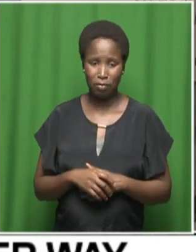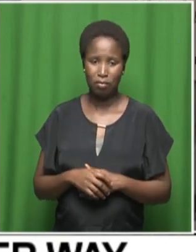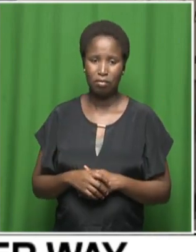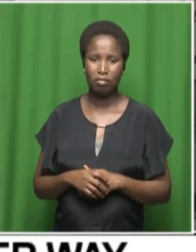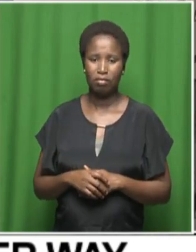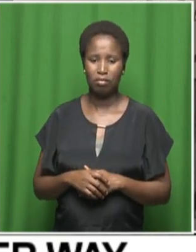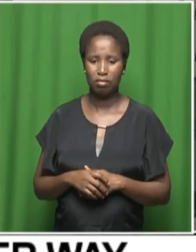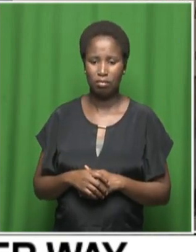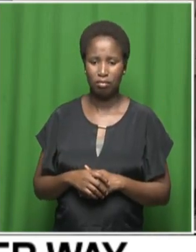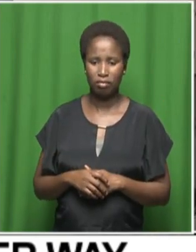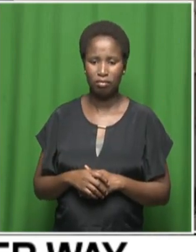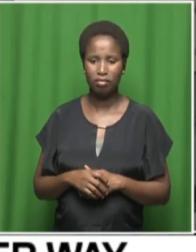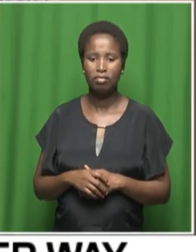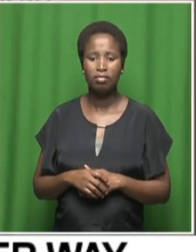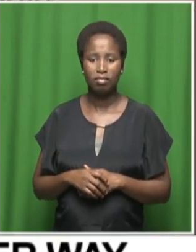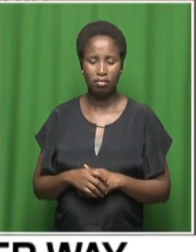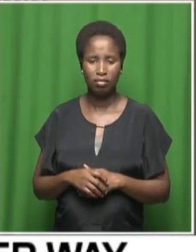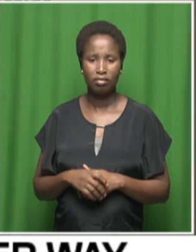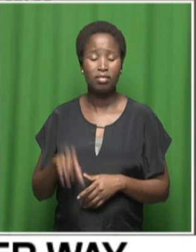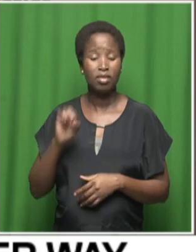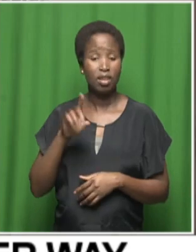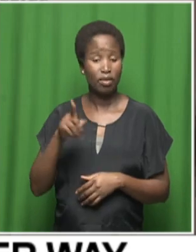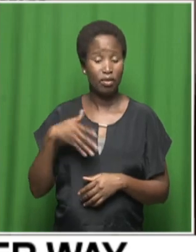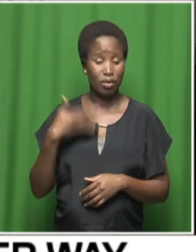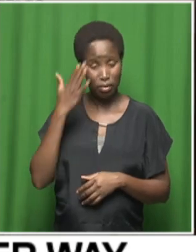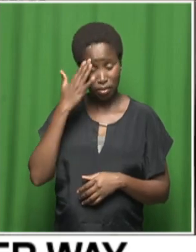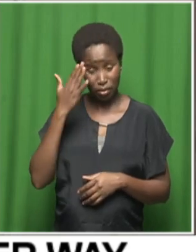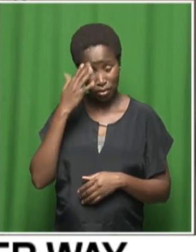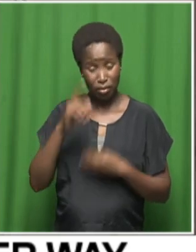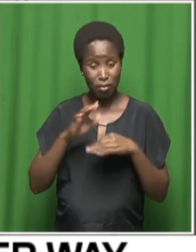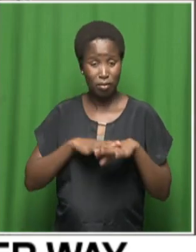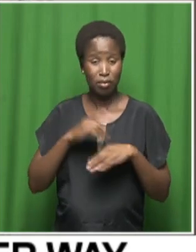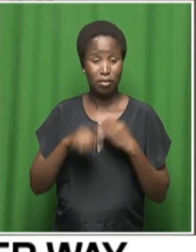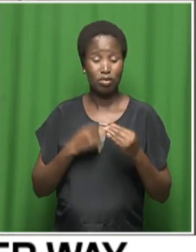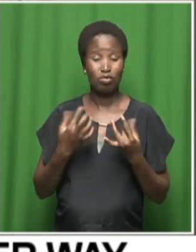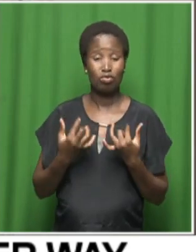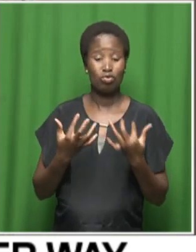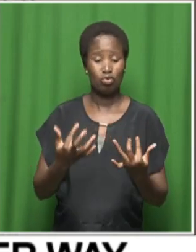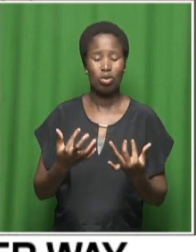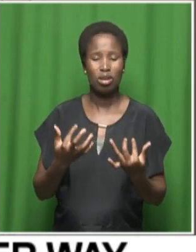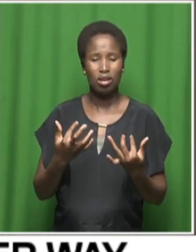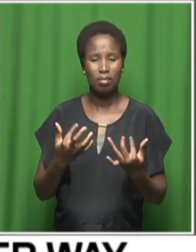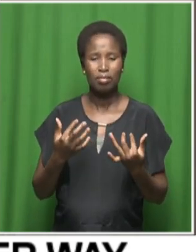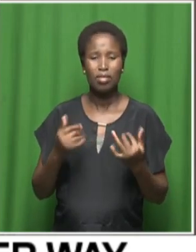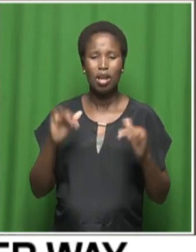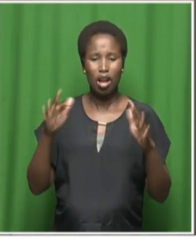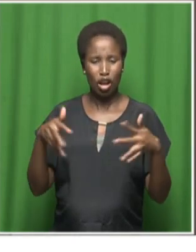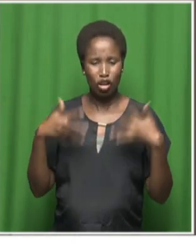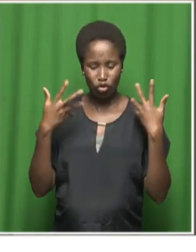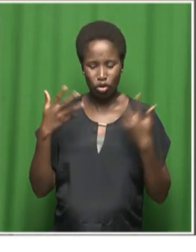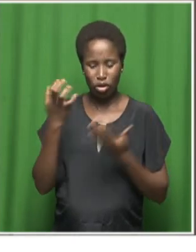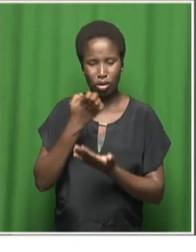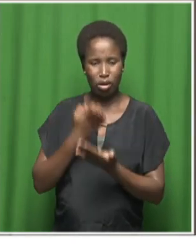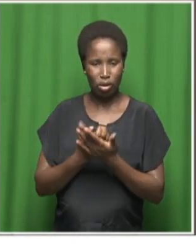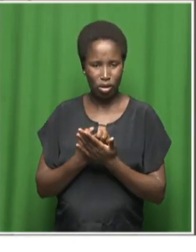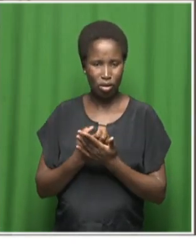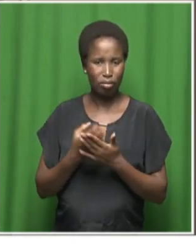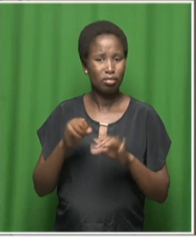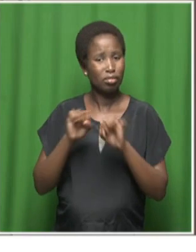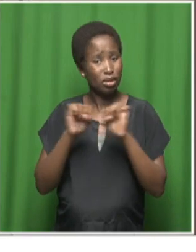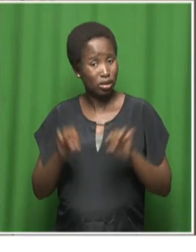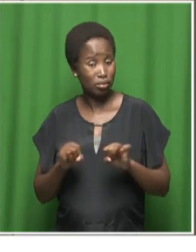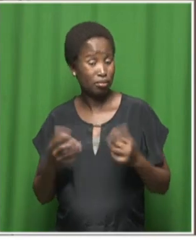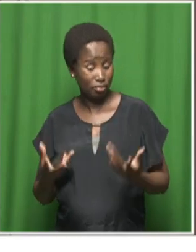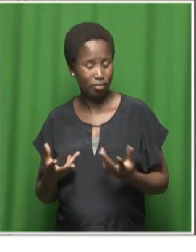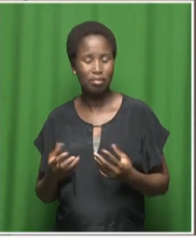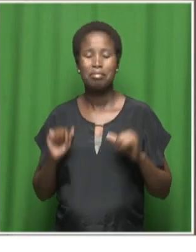So it's huge. And if you need to know about green hydrogen, we're going to bring you a great explanation. There are a lot of universities here, a